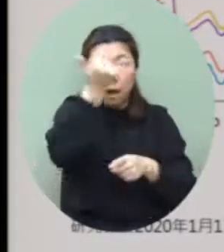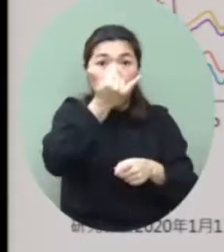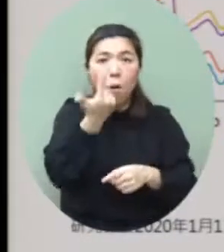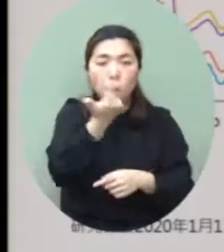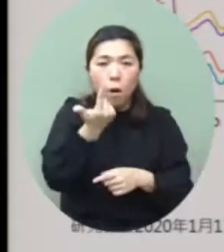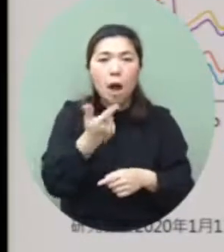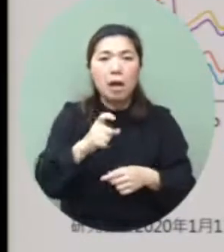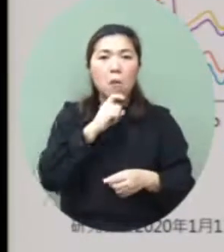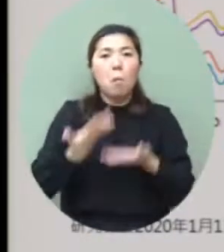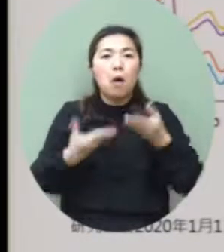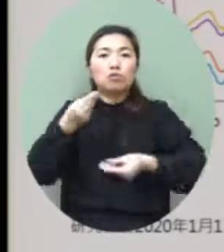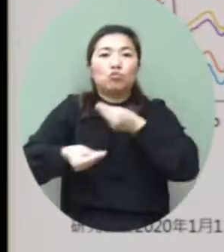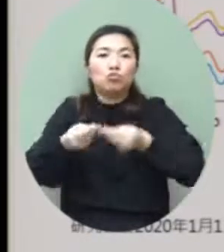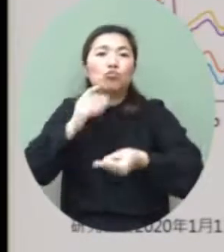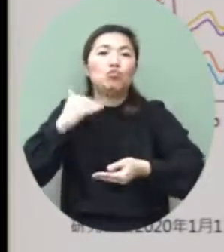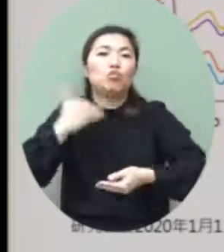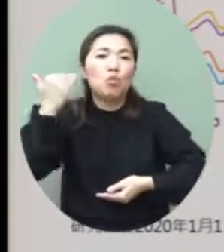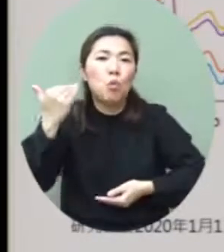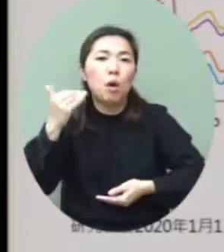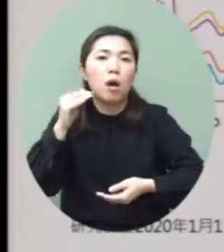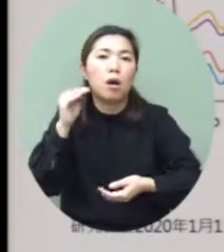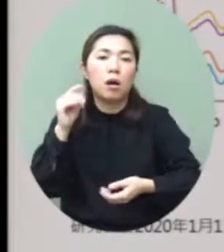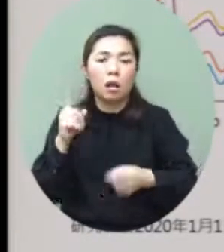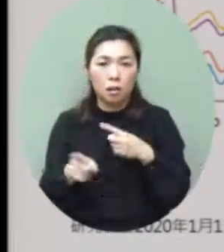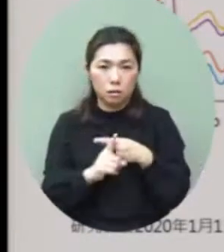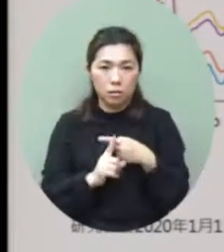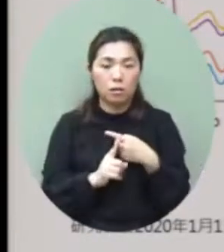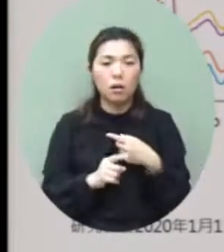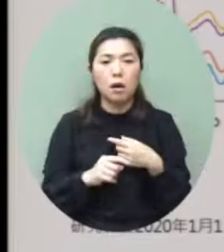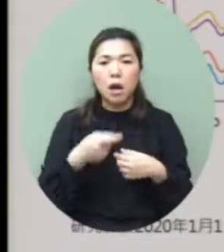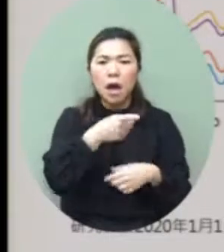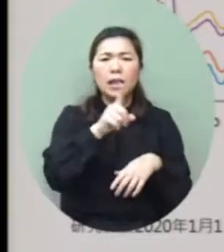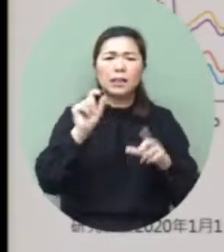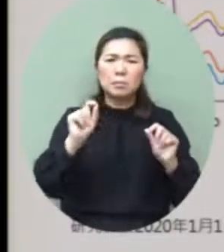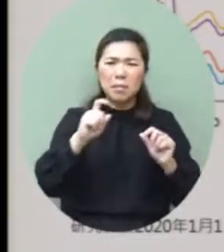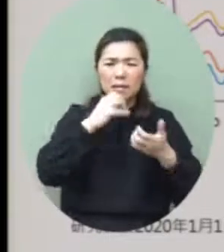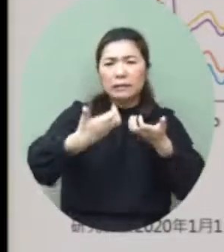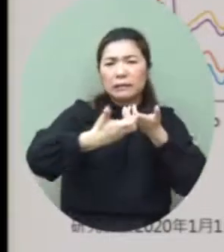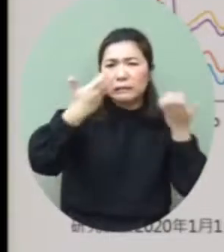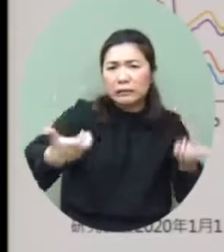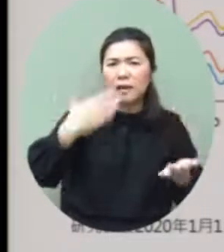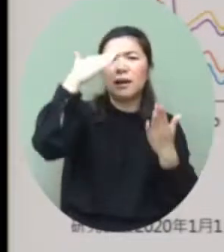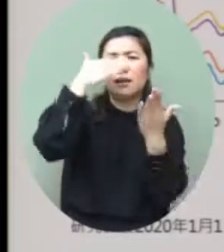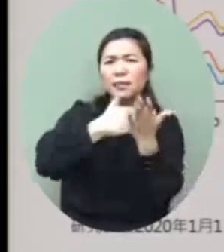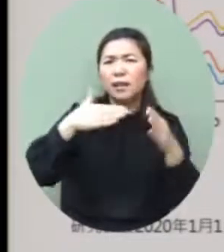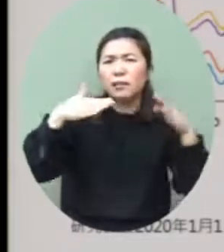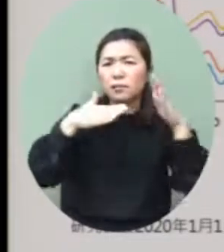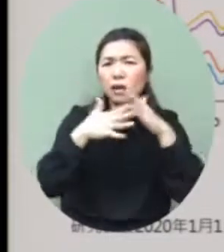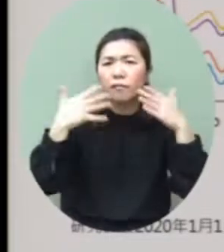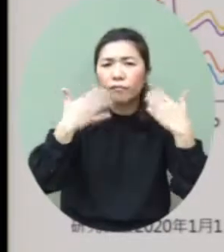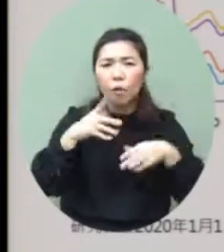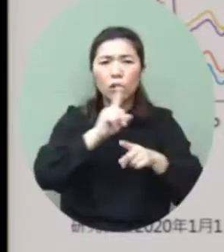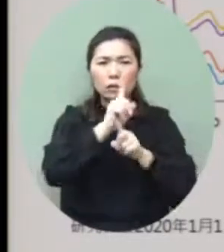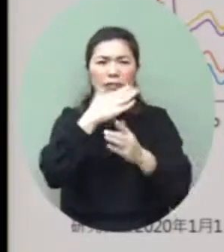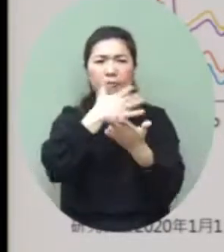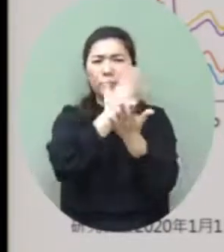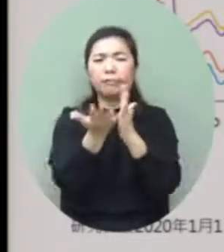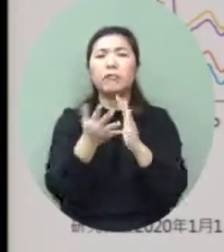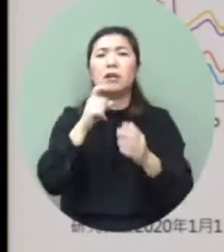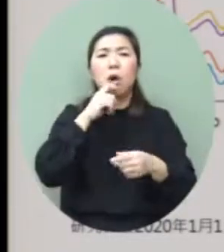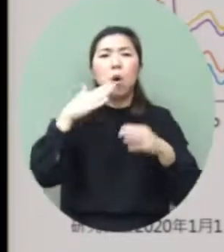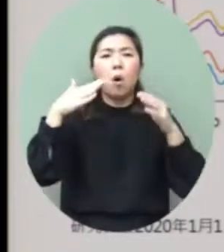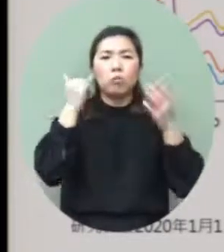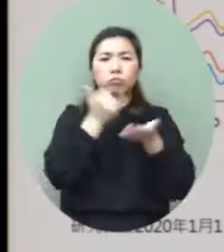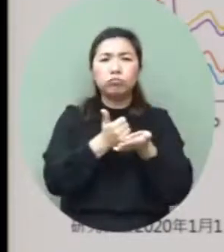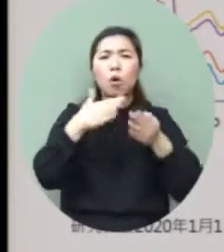commuting or journeys are made by members of the public. The more journeys made by members of the public, the